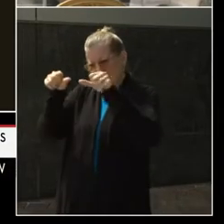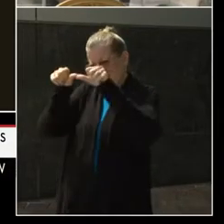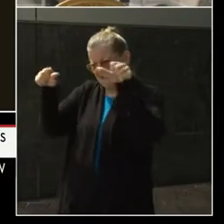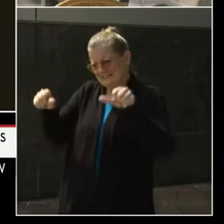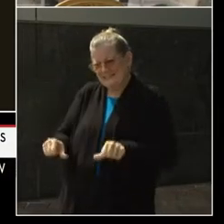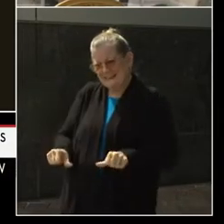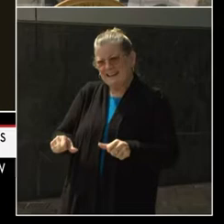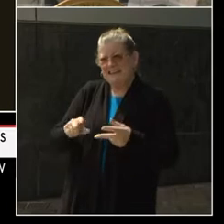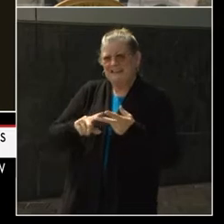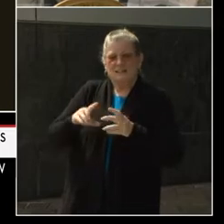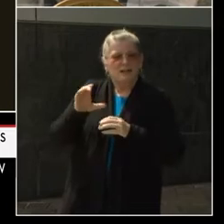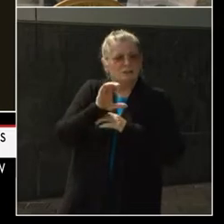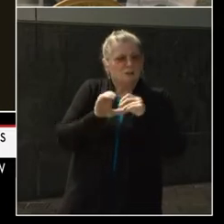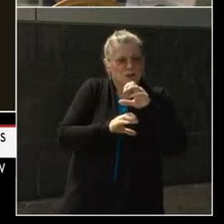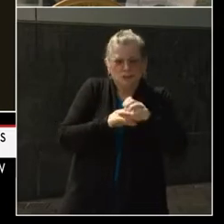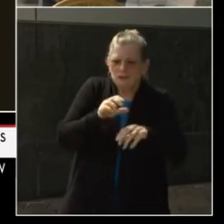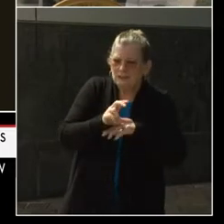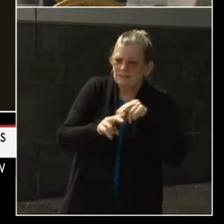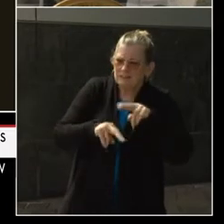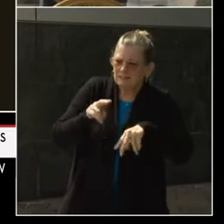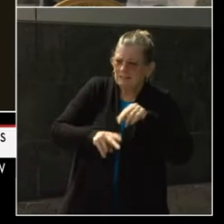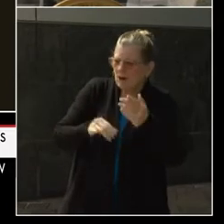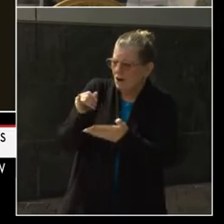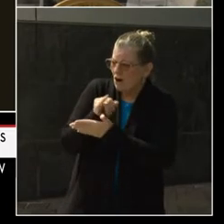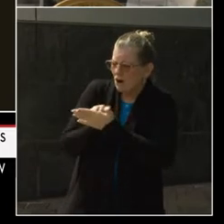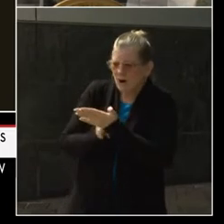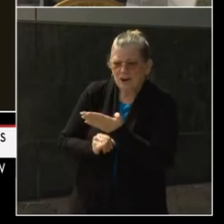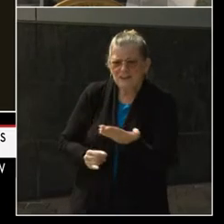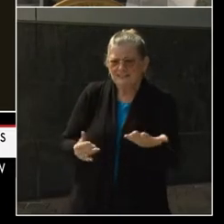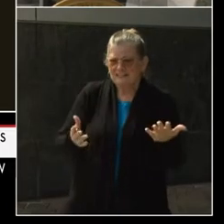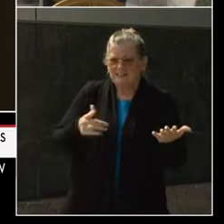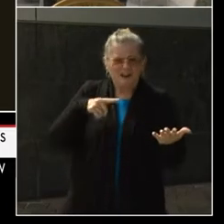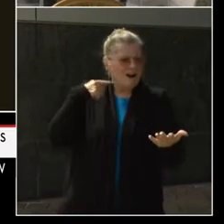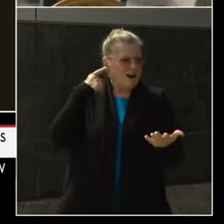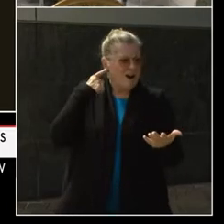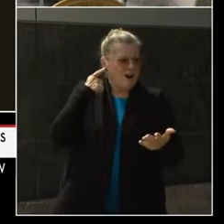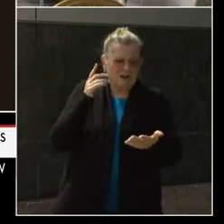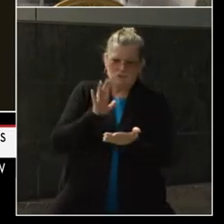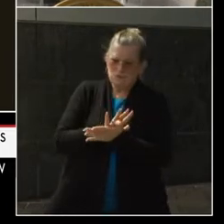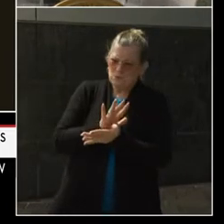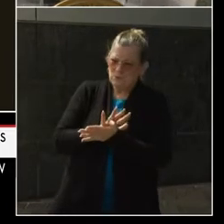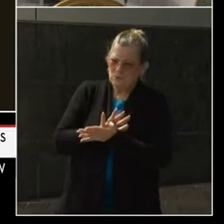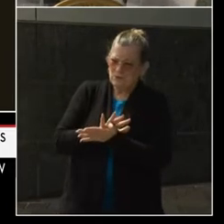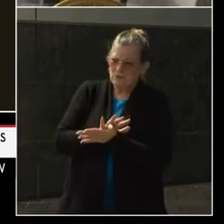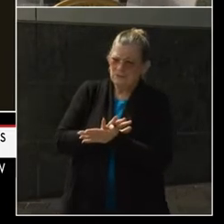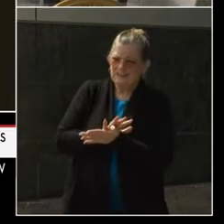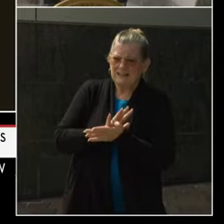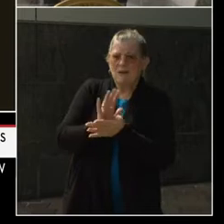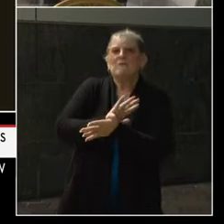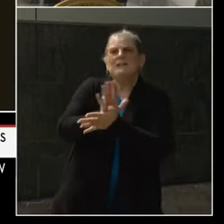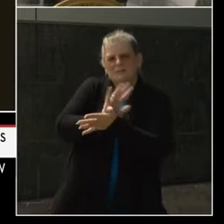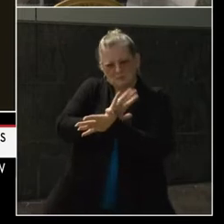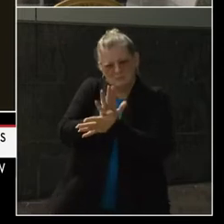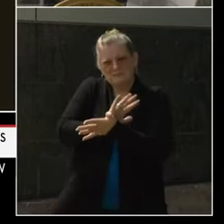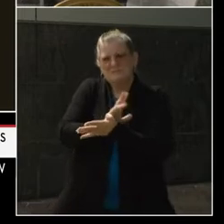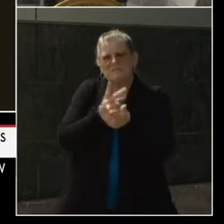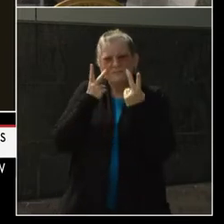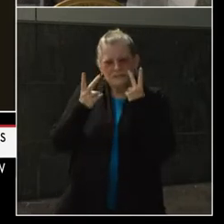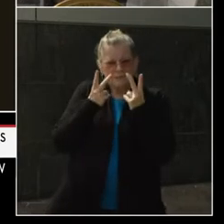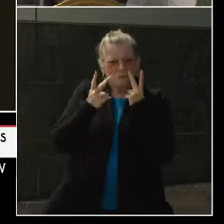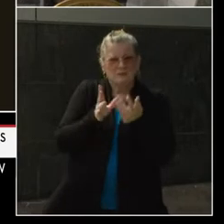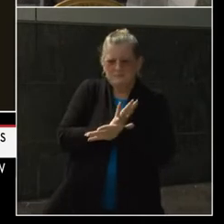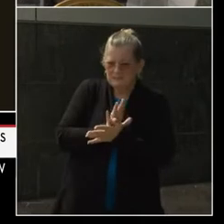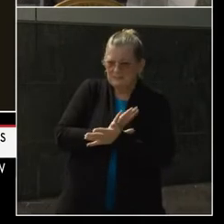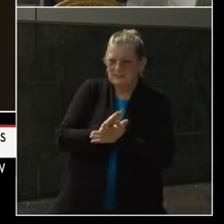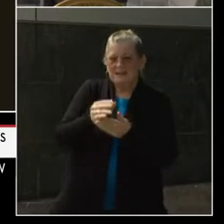and communications, business management and finance, engineering, health sciences, hospitality and tourism, information